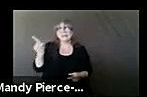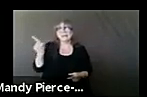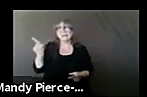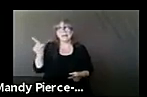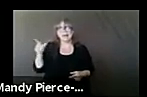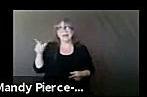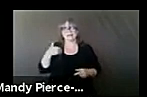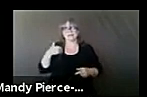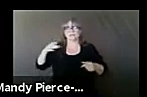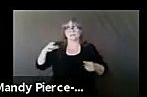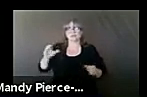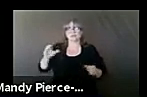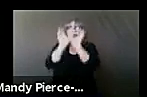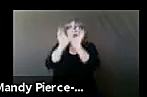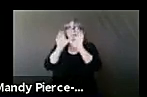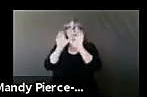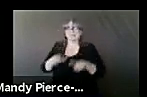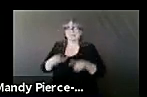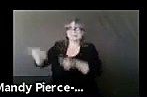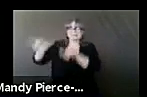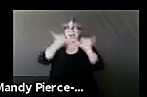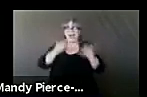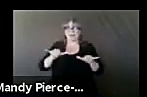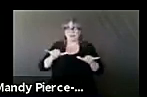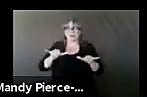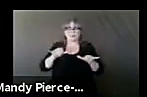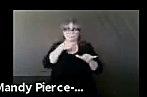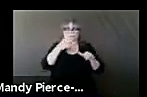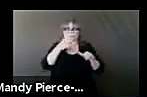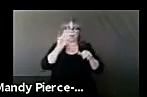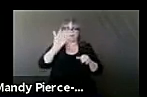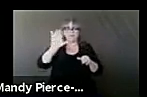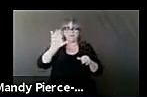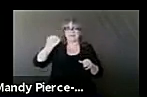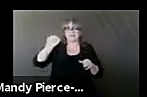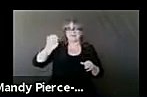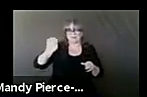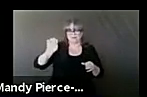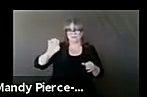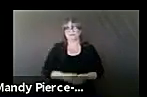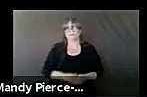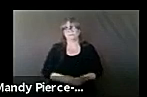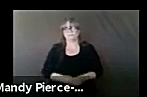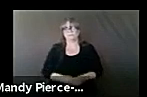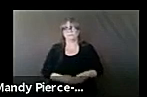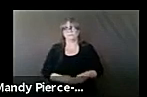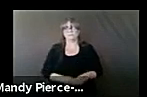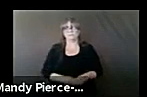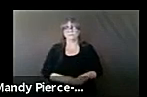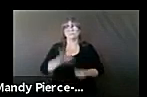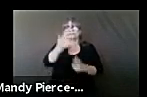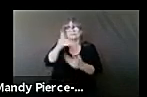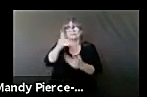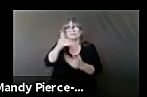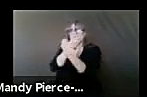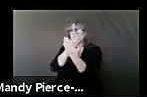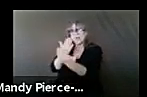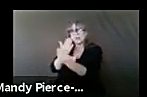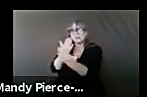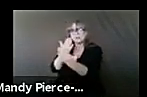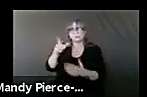COVID-19. Dr. France? Thank you, Rachel. Very interesting data. I'm Dr. Eric France. Thank you